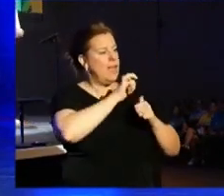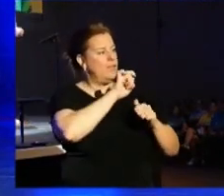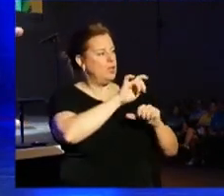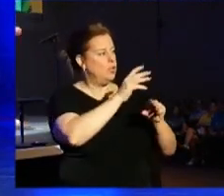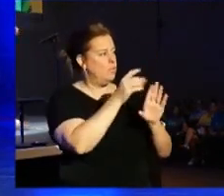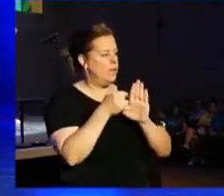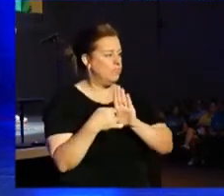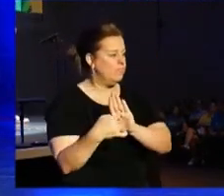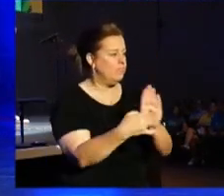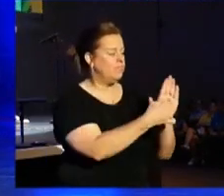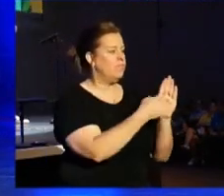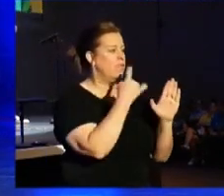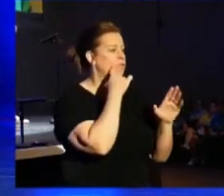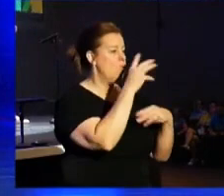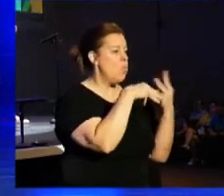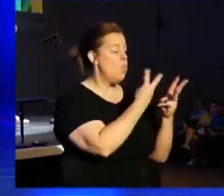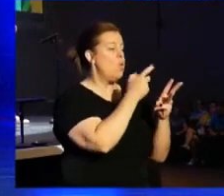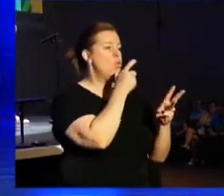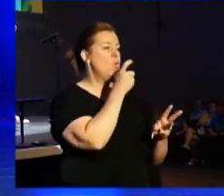the love of Jesus.